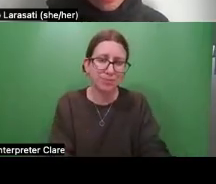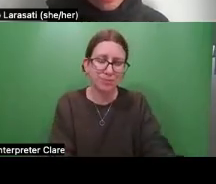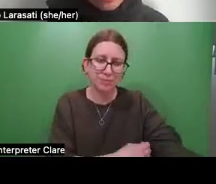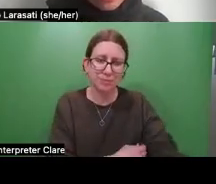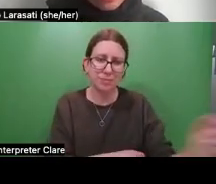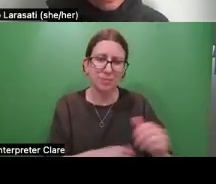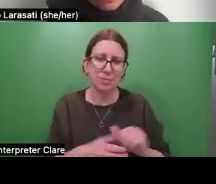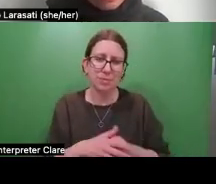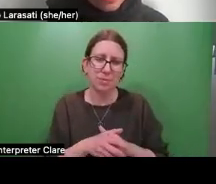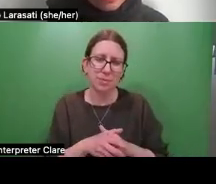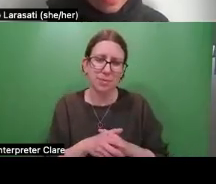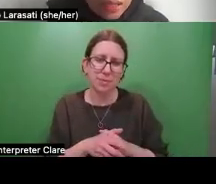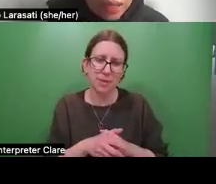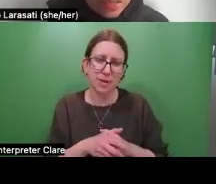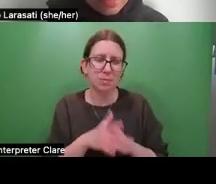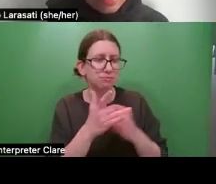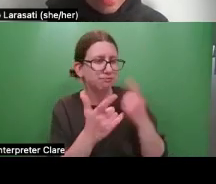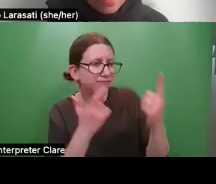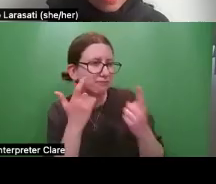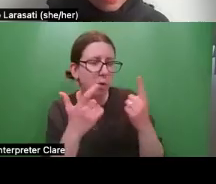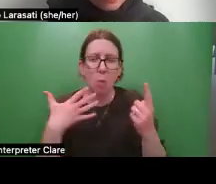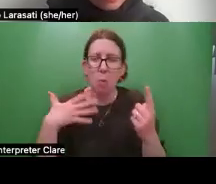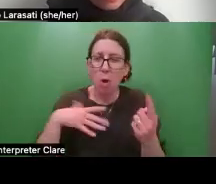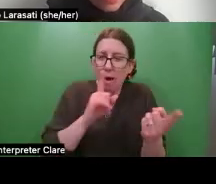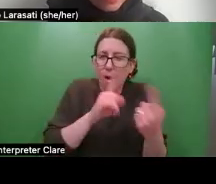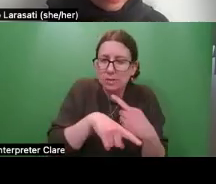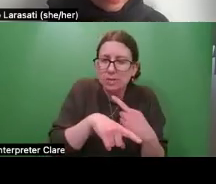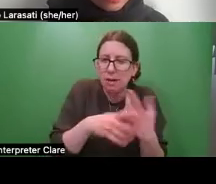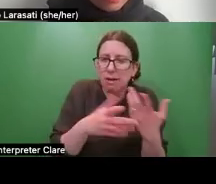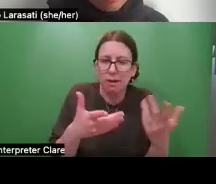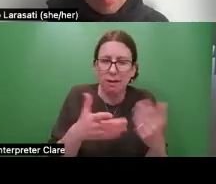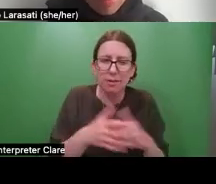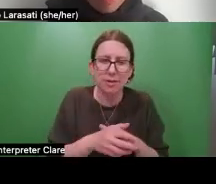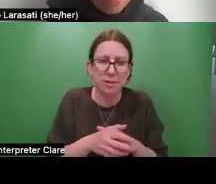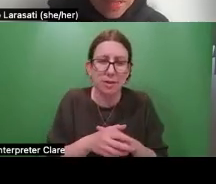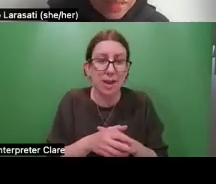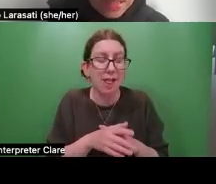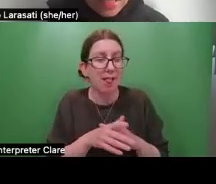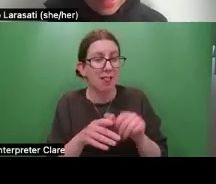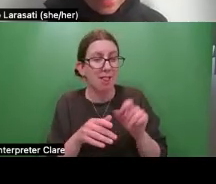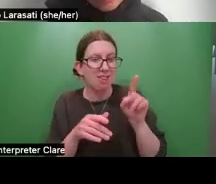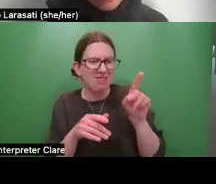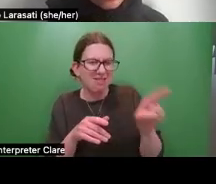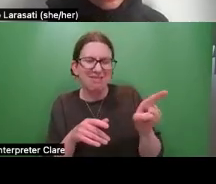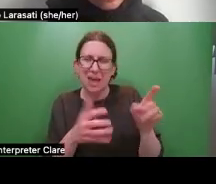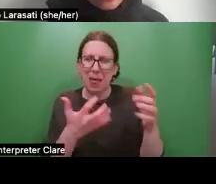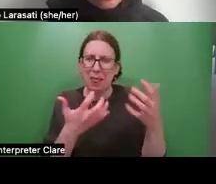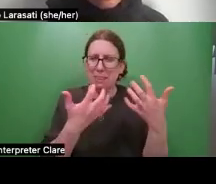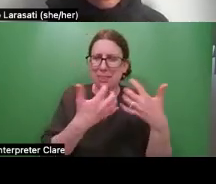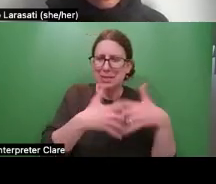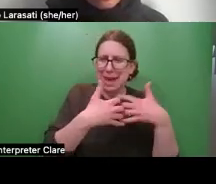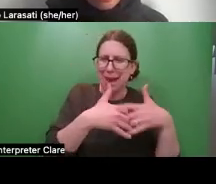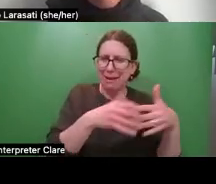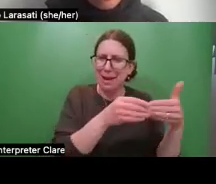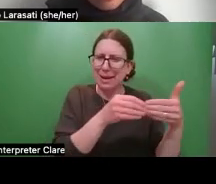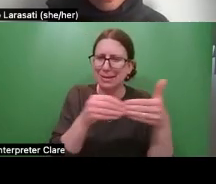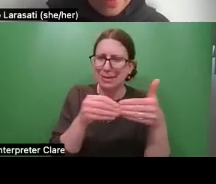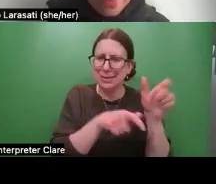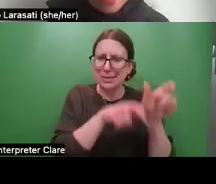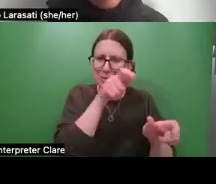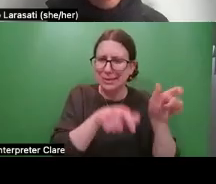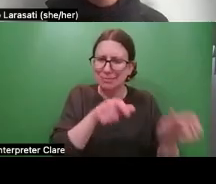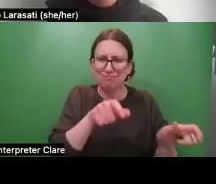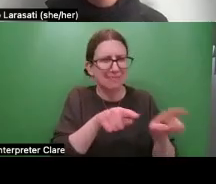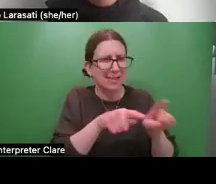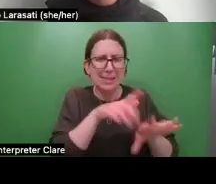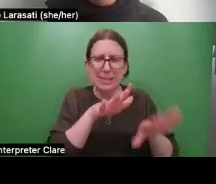We see a tech leader acting as prophets, spreading salvation